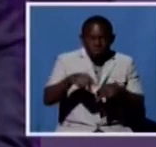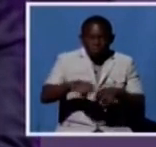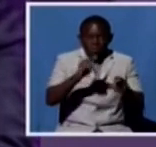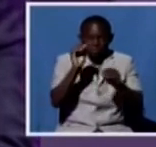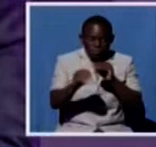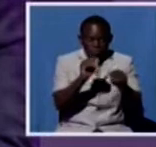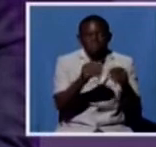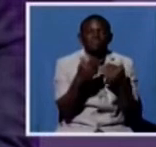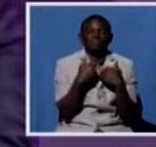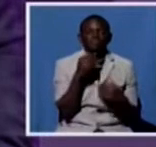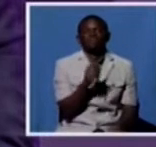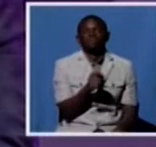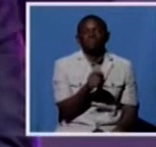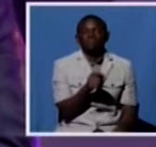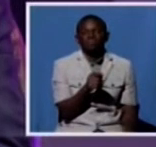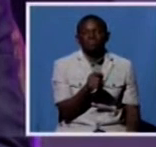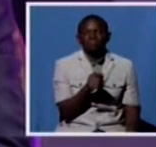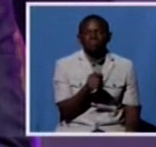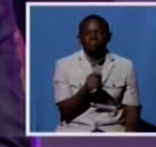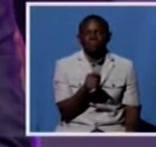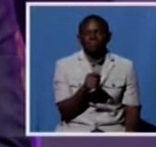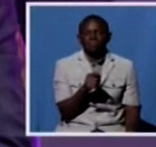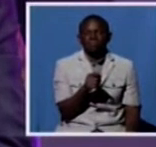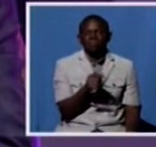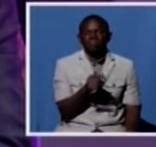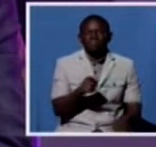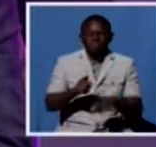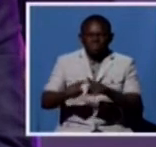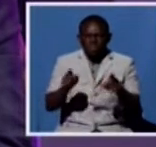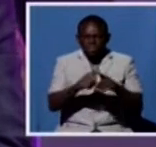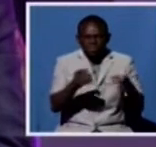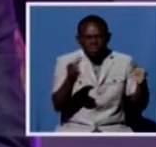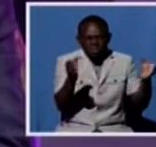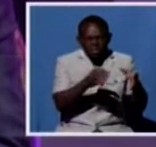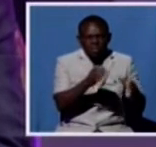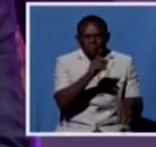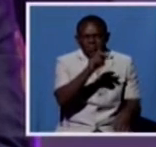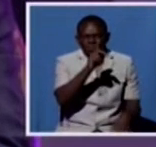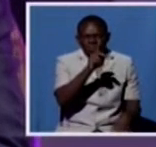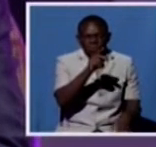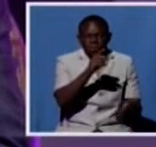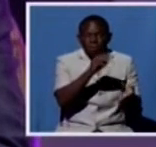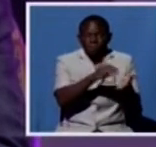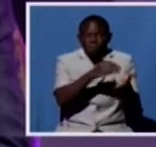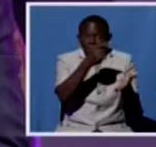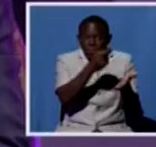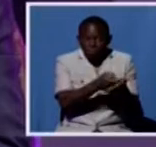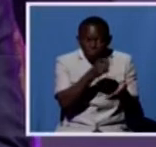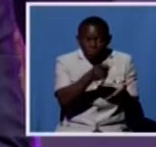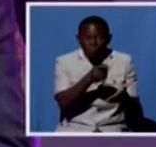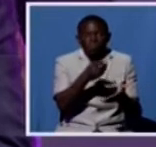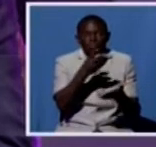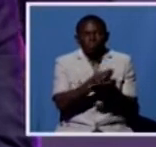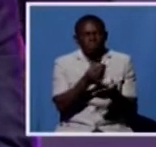been patched. We've also given some monies to various councils. Luapula Mansa is doing very well.